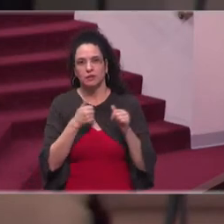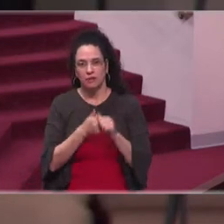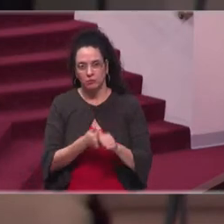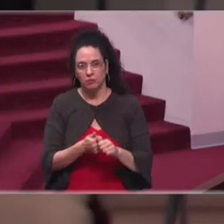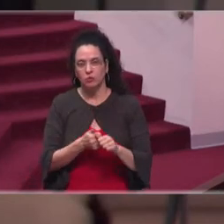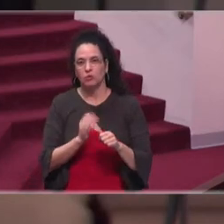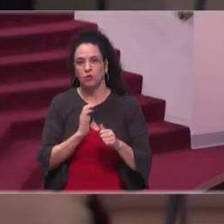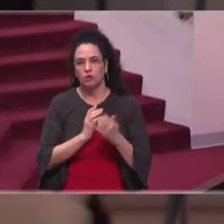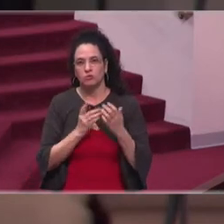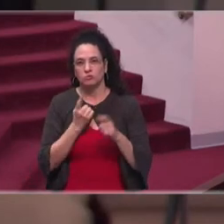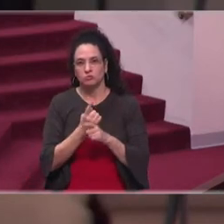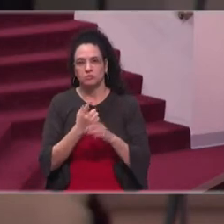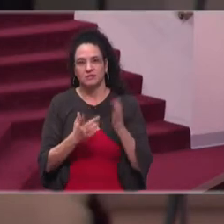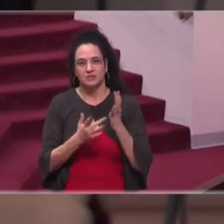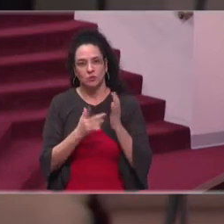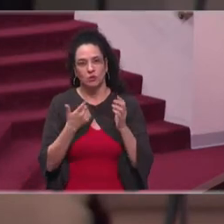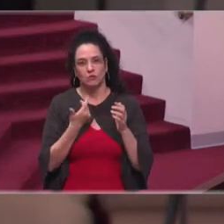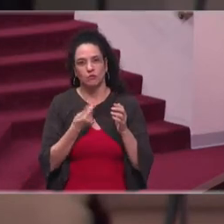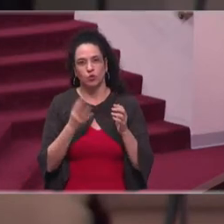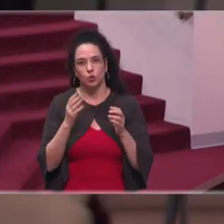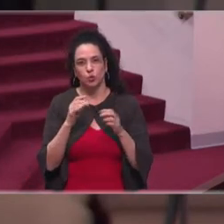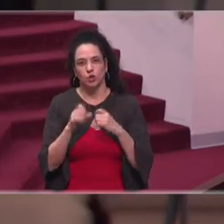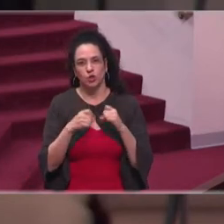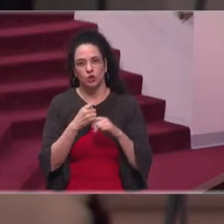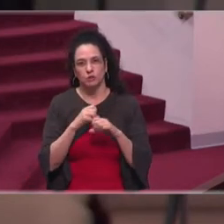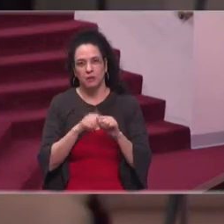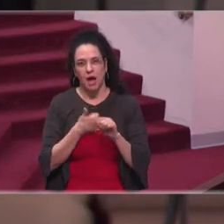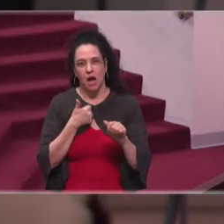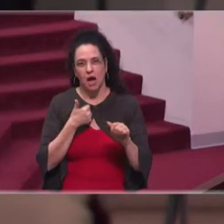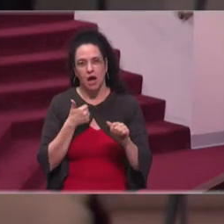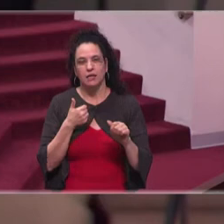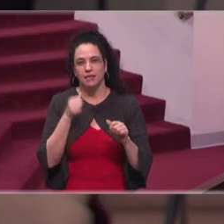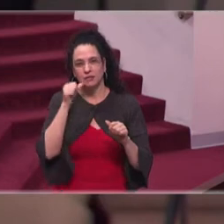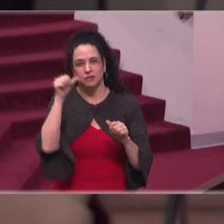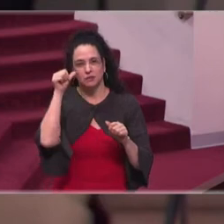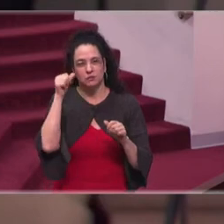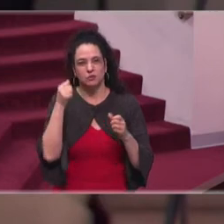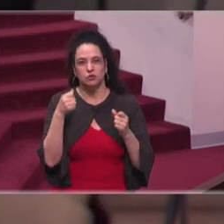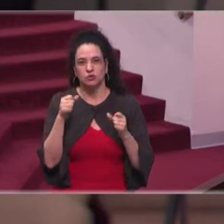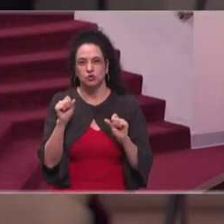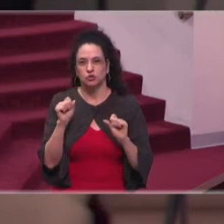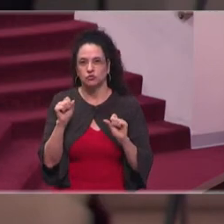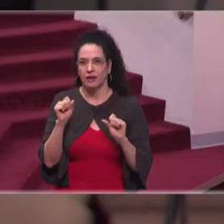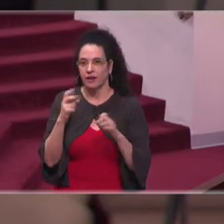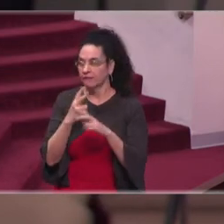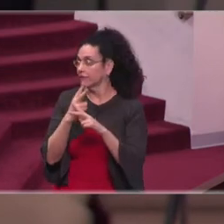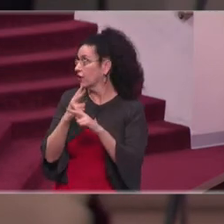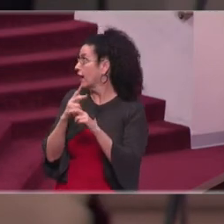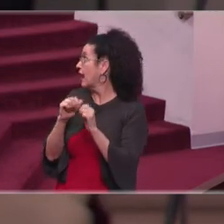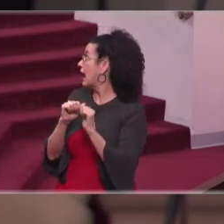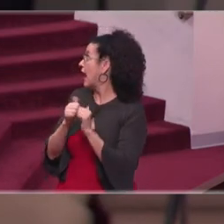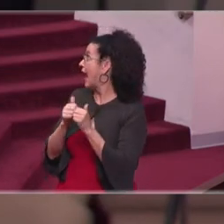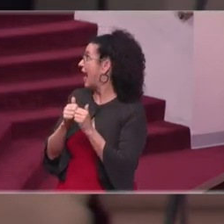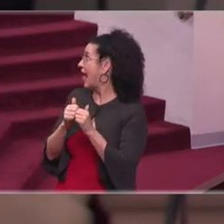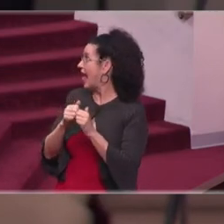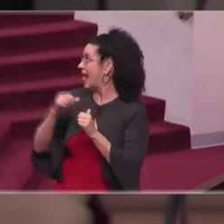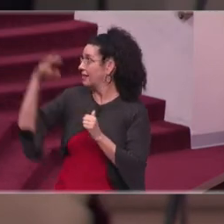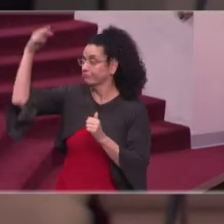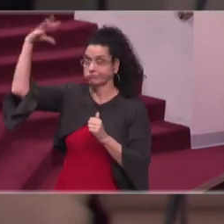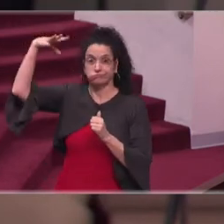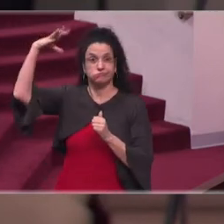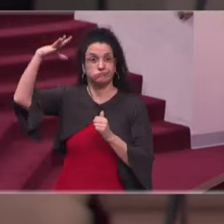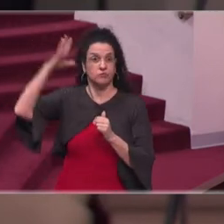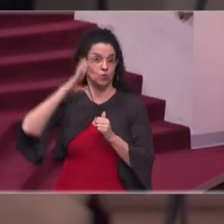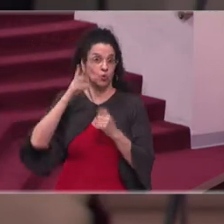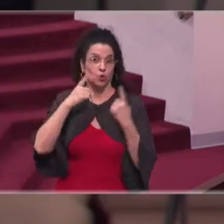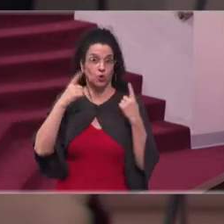are a few years behind, and we spent all day yesterday trying to get this bad boy to work, and it decided it's just not going to